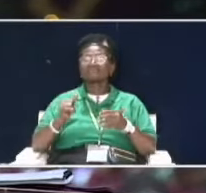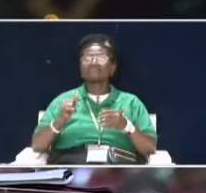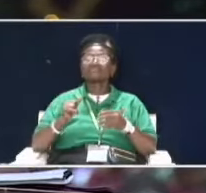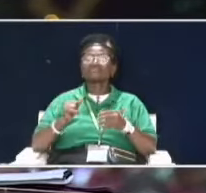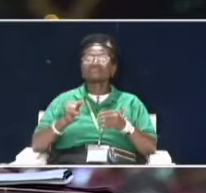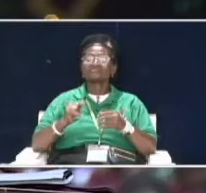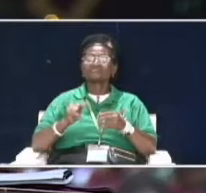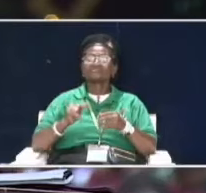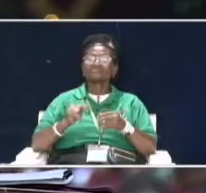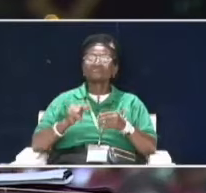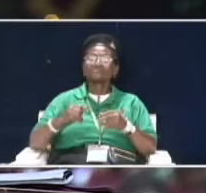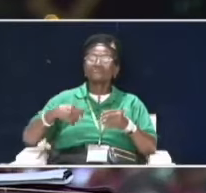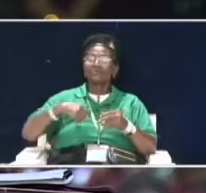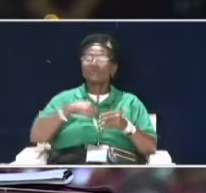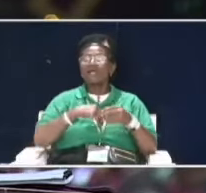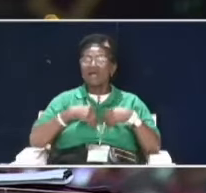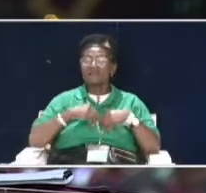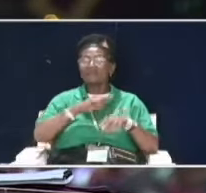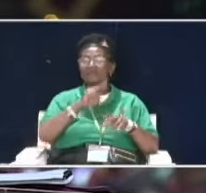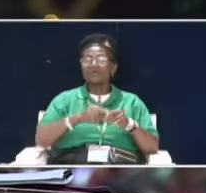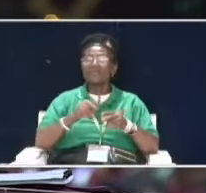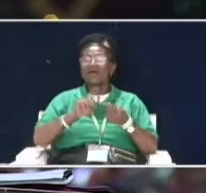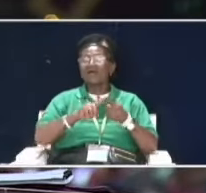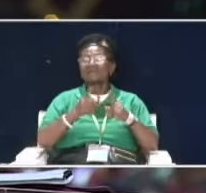And we had a common friend.